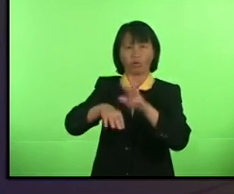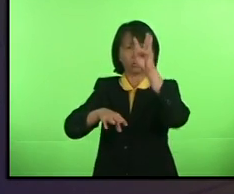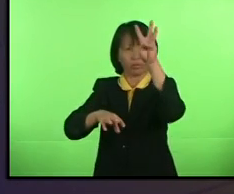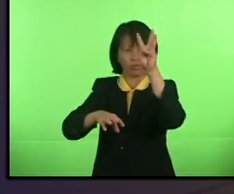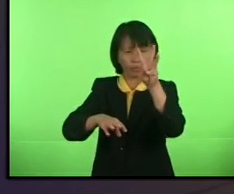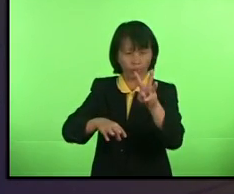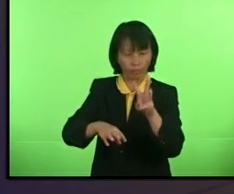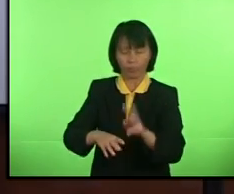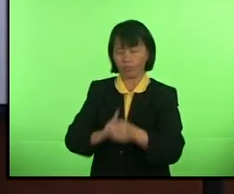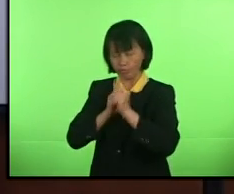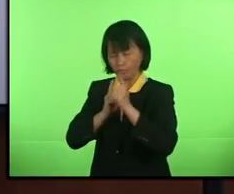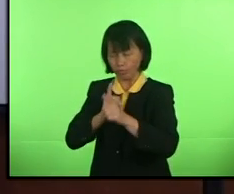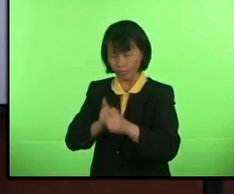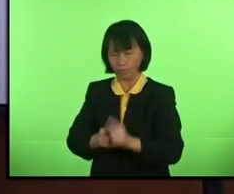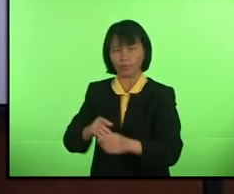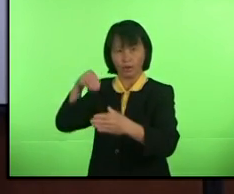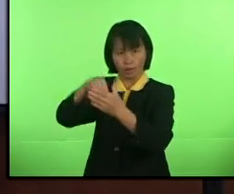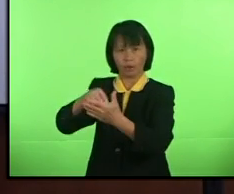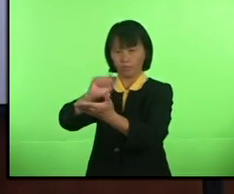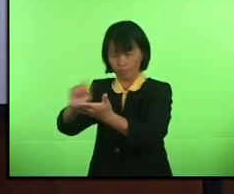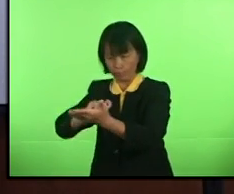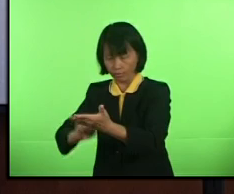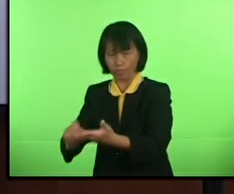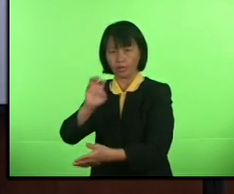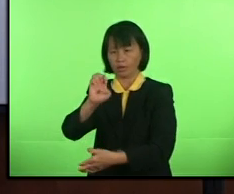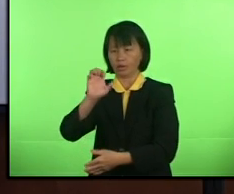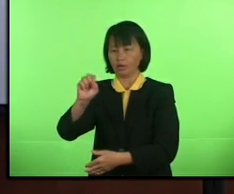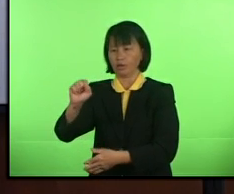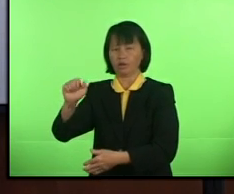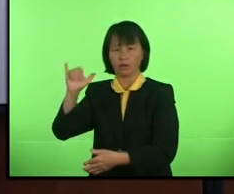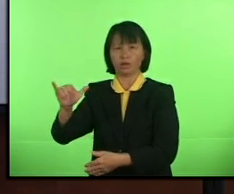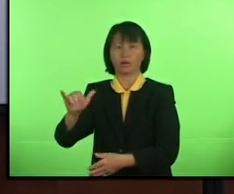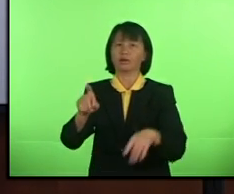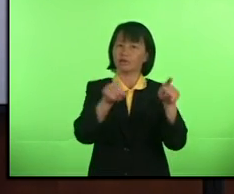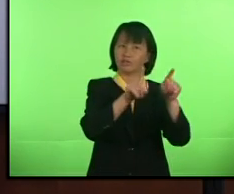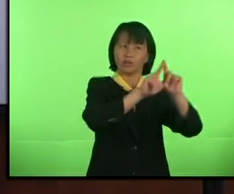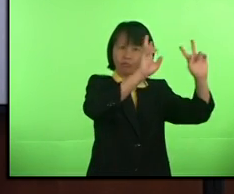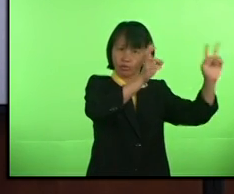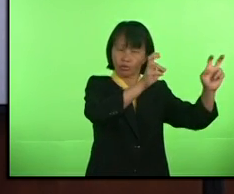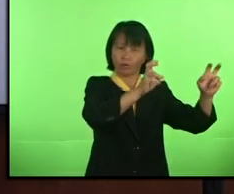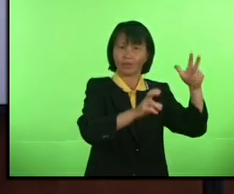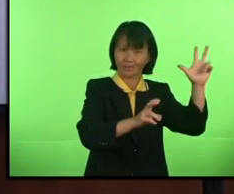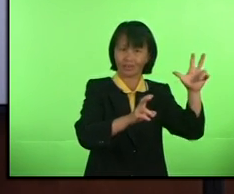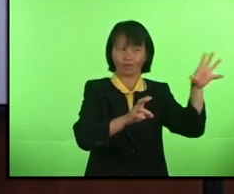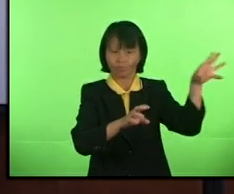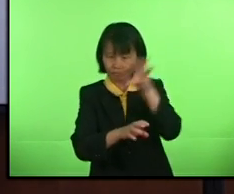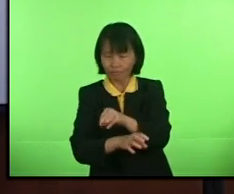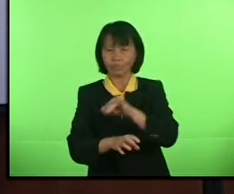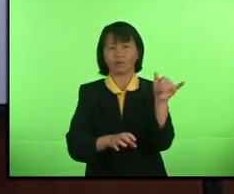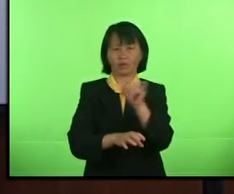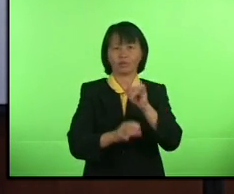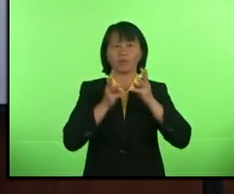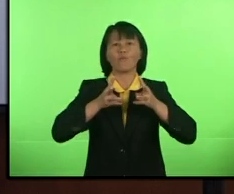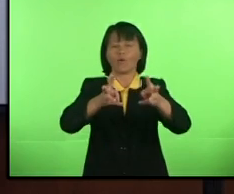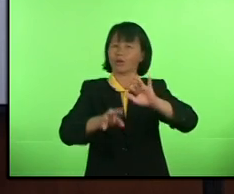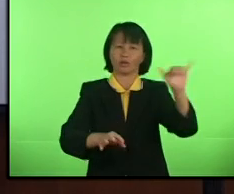topic you are writing on. So you can use the same topic that I have told you in topic 3 just now.